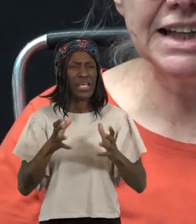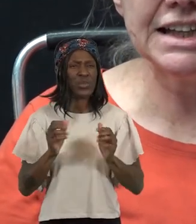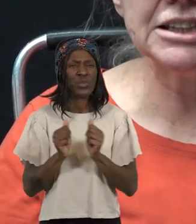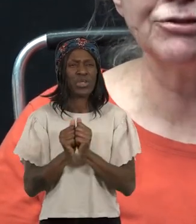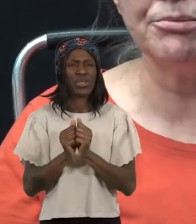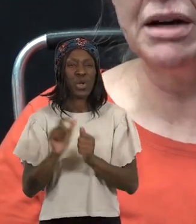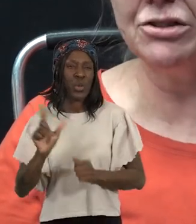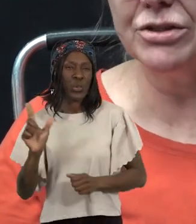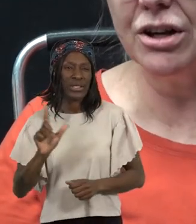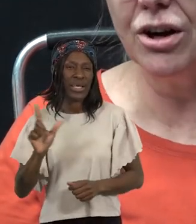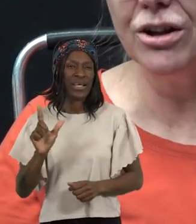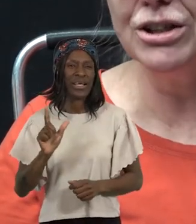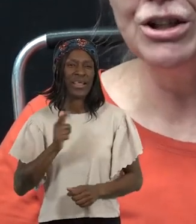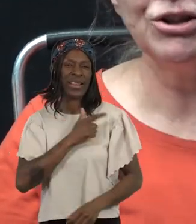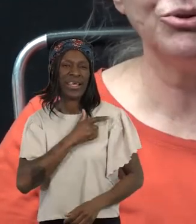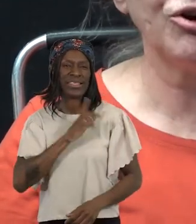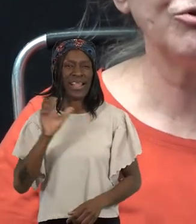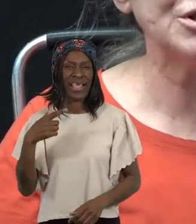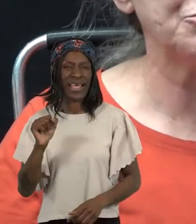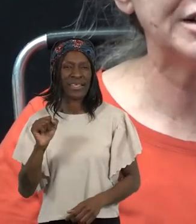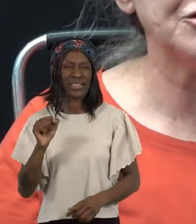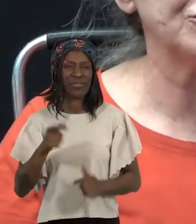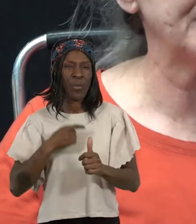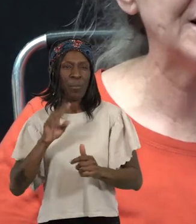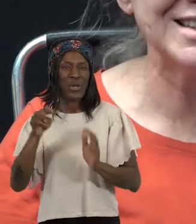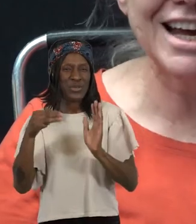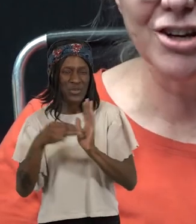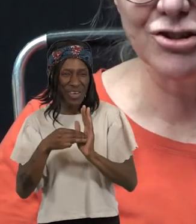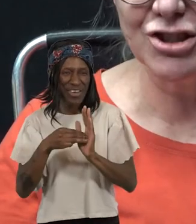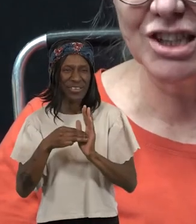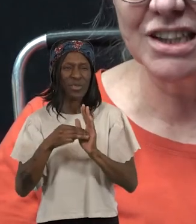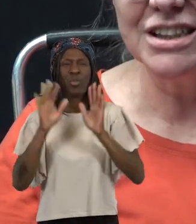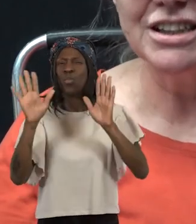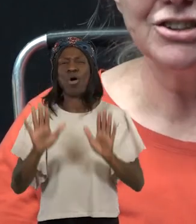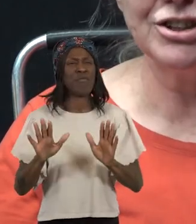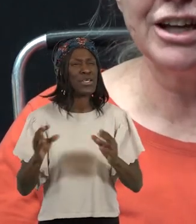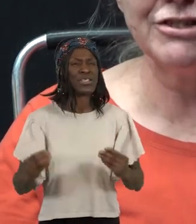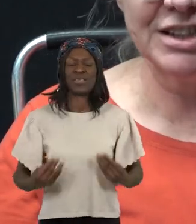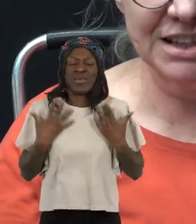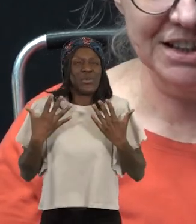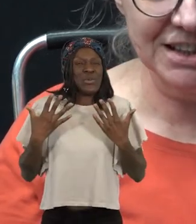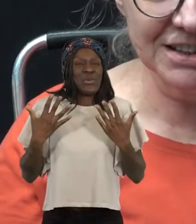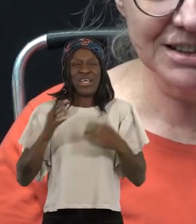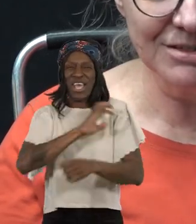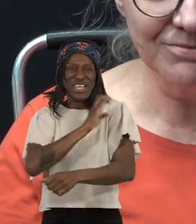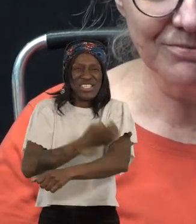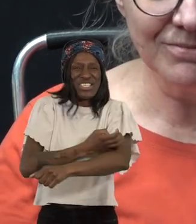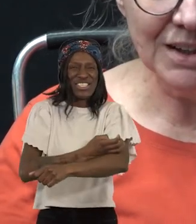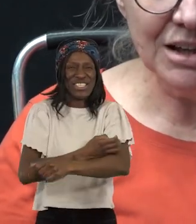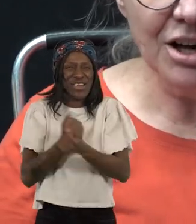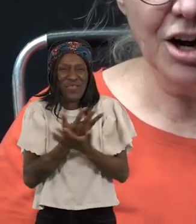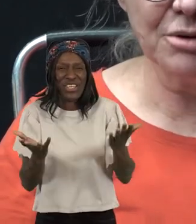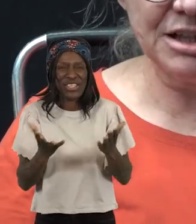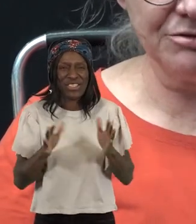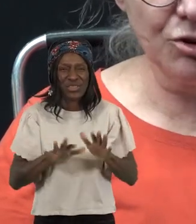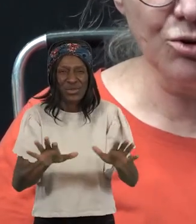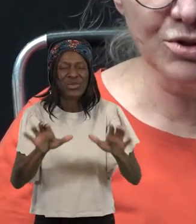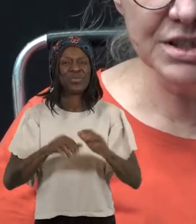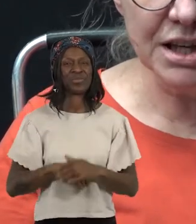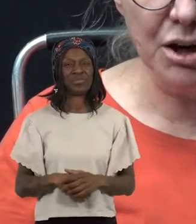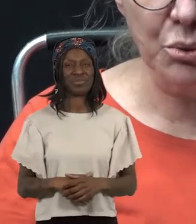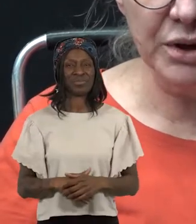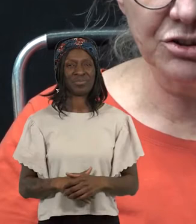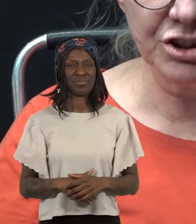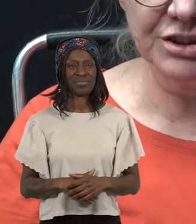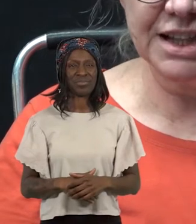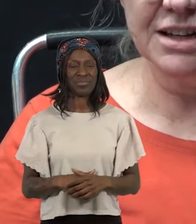Lazy Legs from Montreal, who always brings tremendous energy to everything he does. Harmony